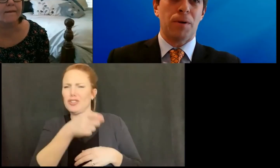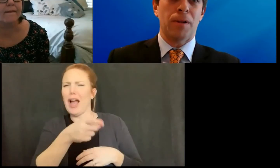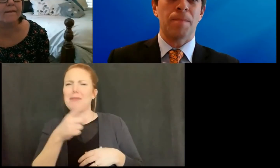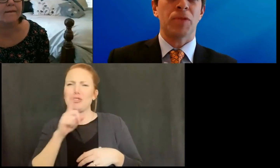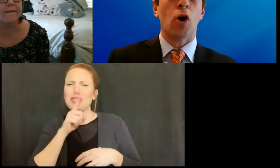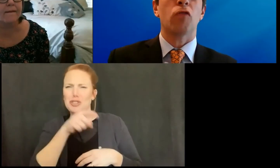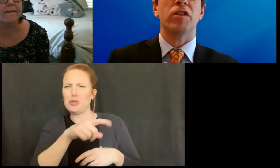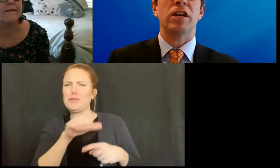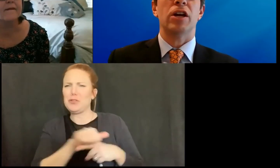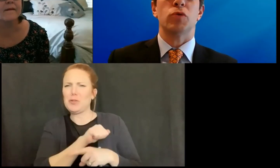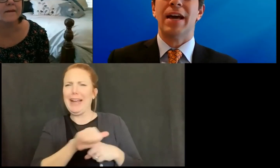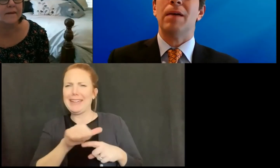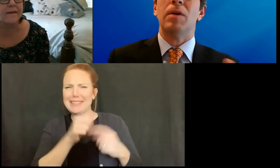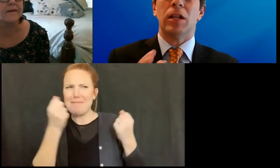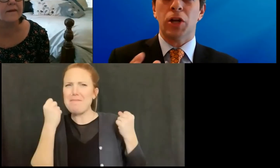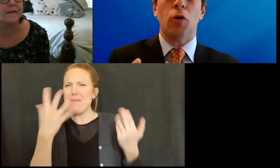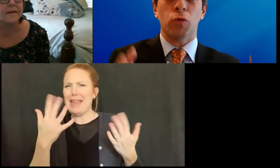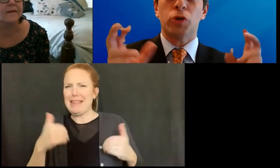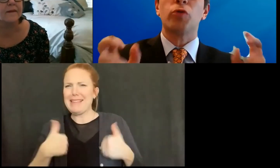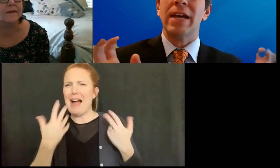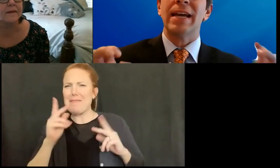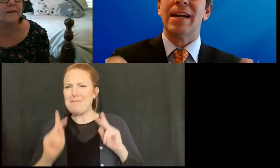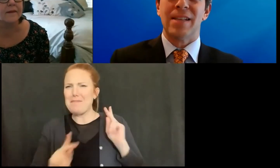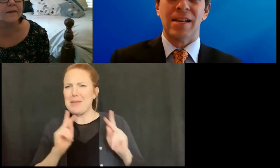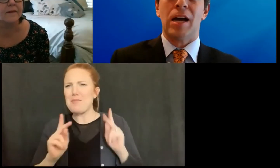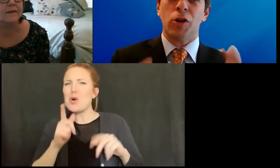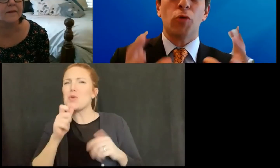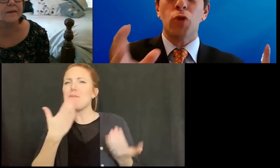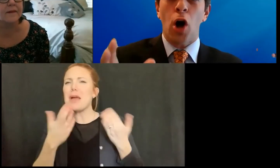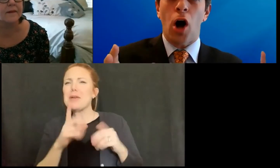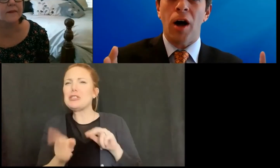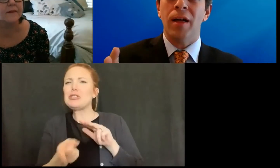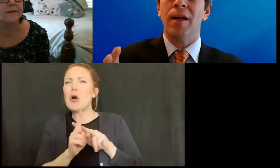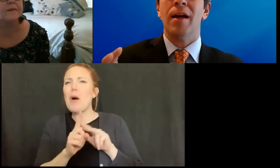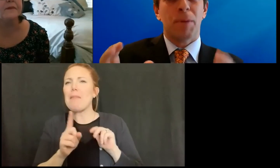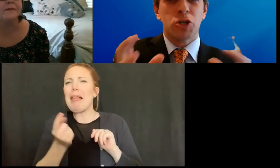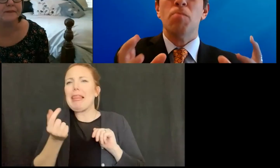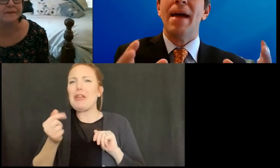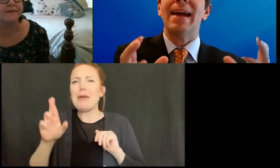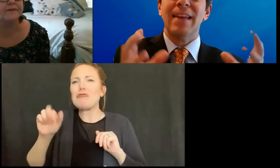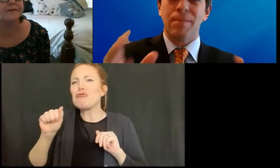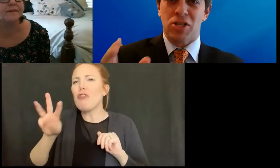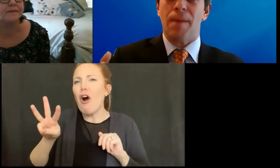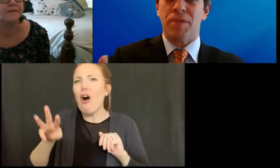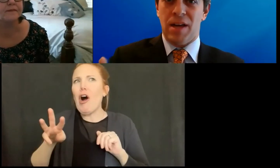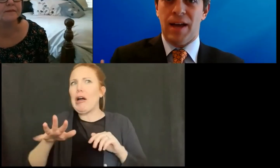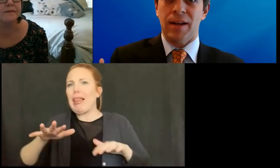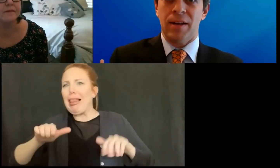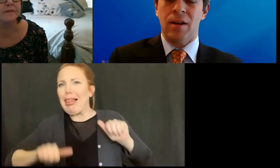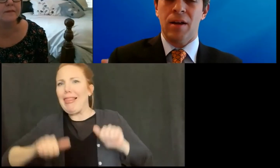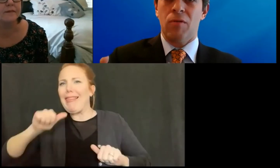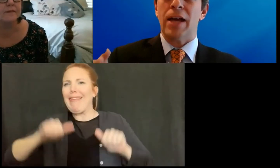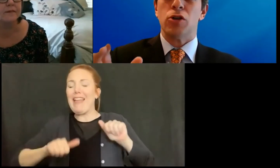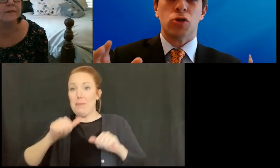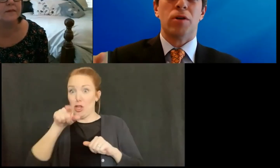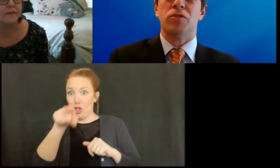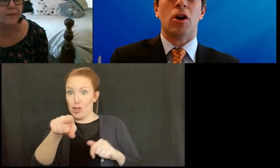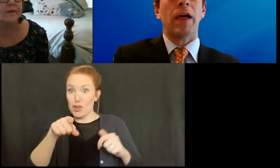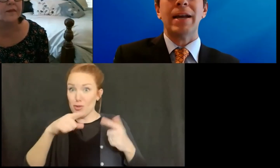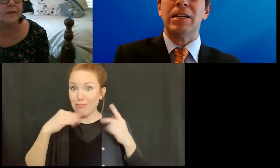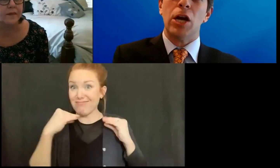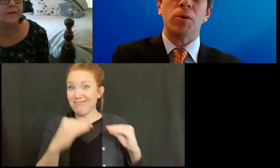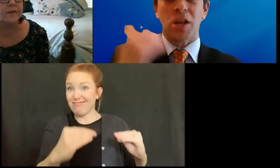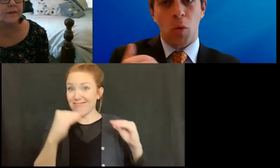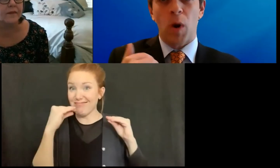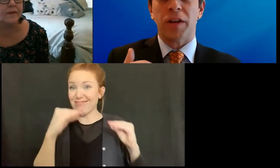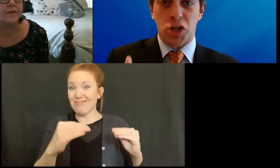young people over the years who came in a little green, as they say, a little raw, but you made them something, right? You sort of said,